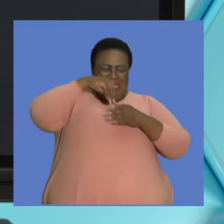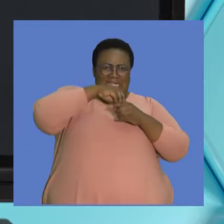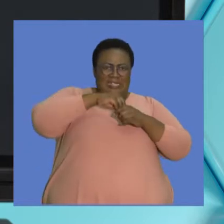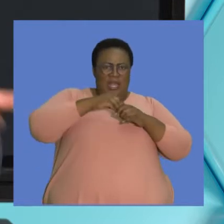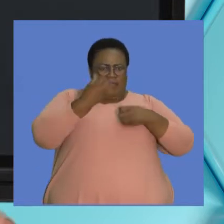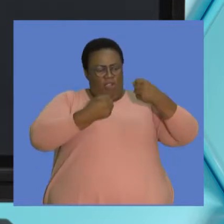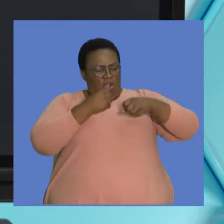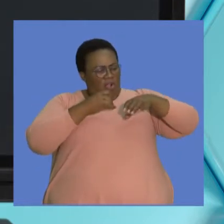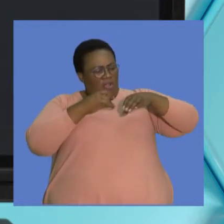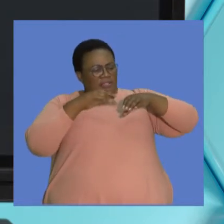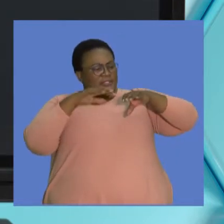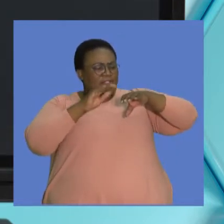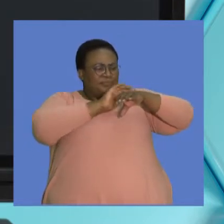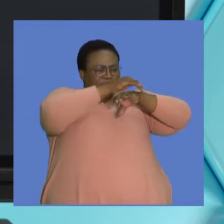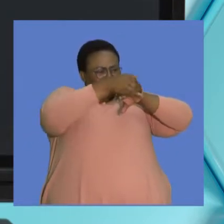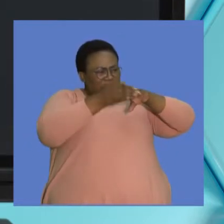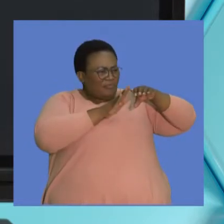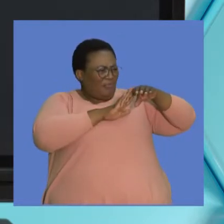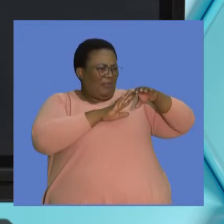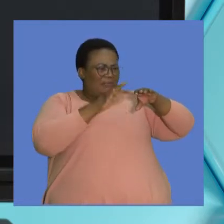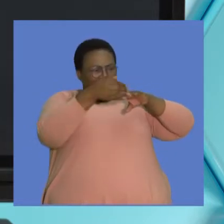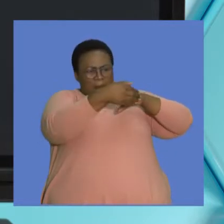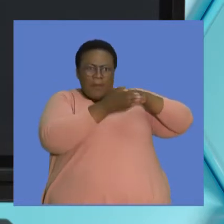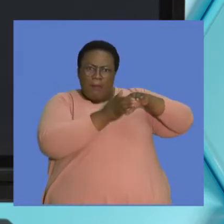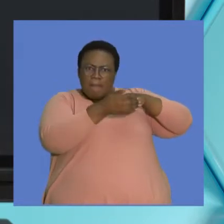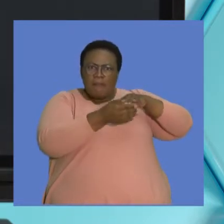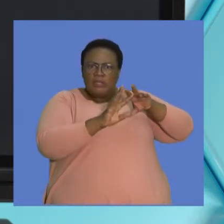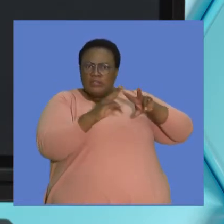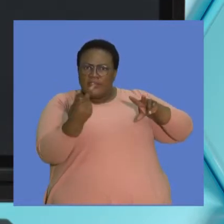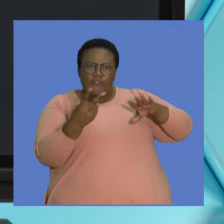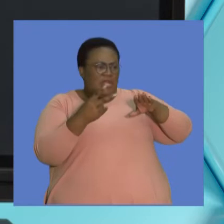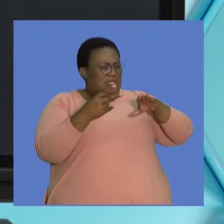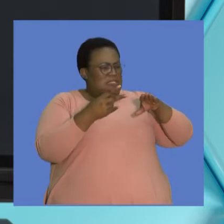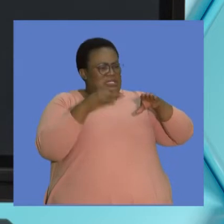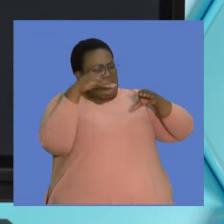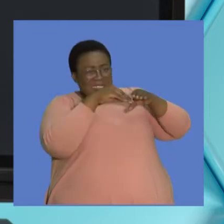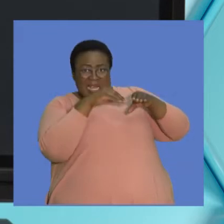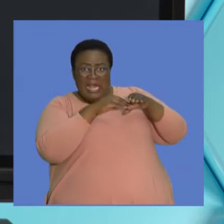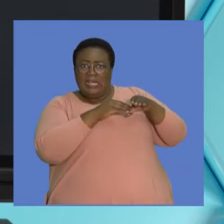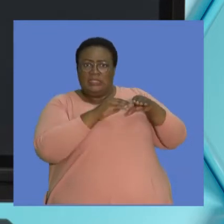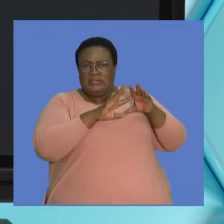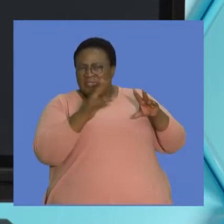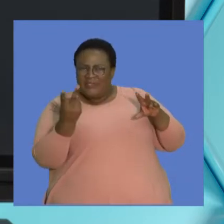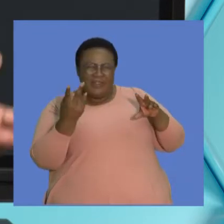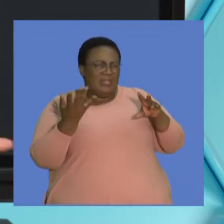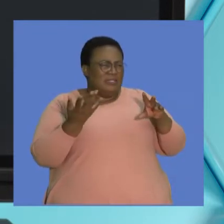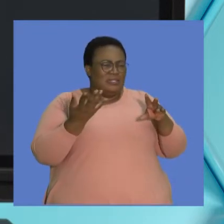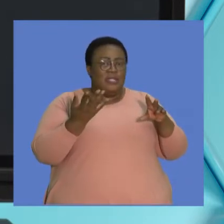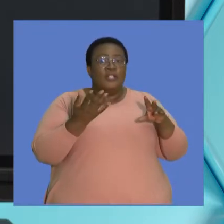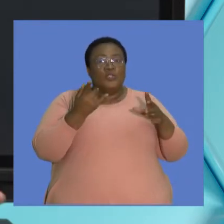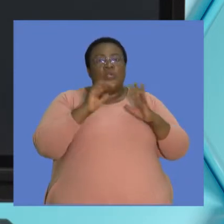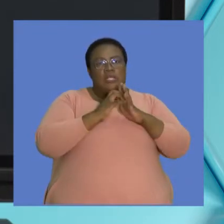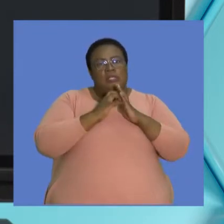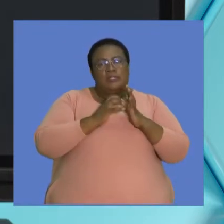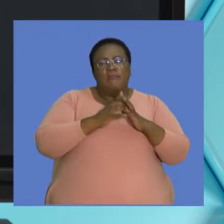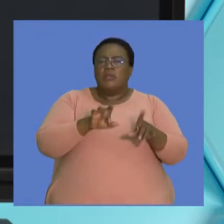different, or the exterior might be different, the bumper might have changed. You see, so that's one example that I can give you. Similarly with